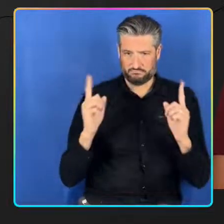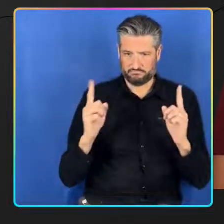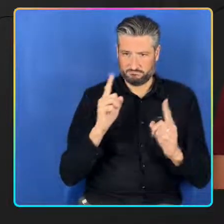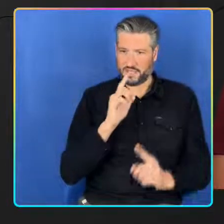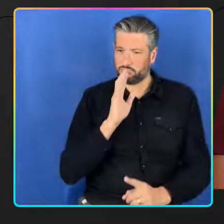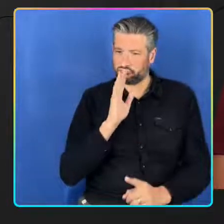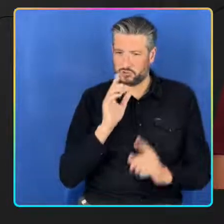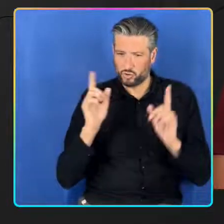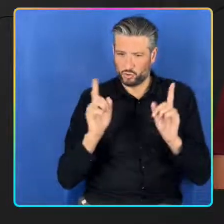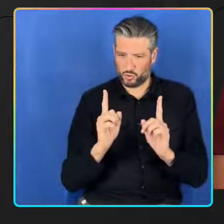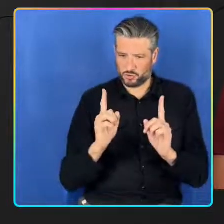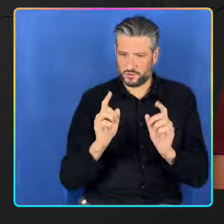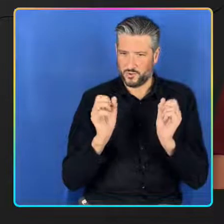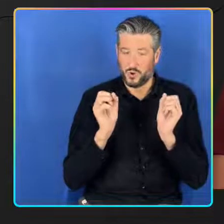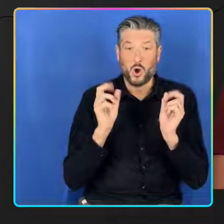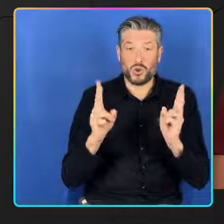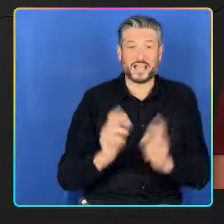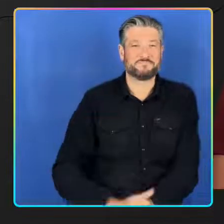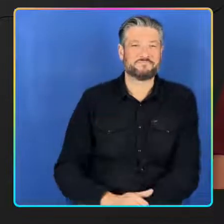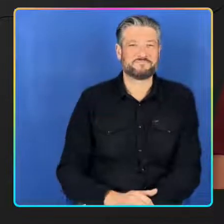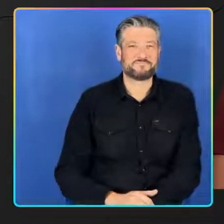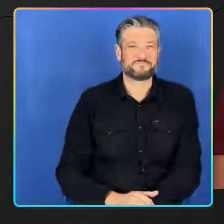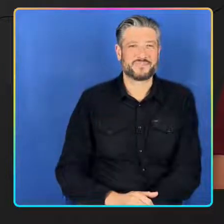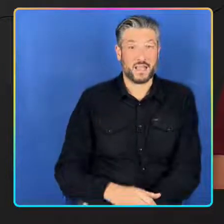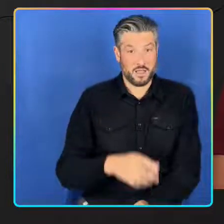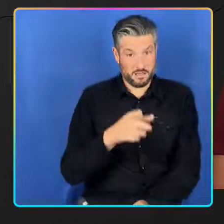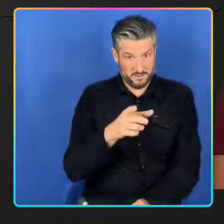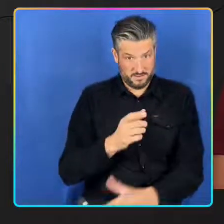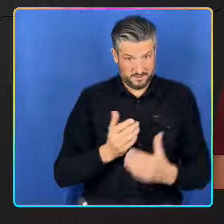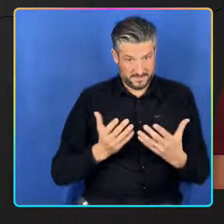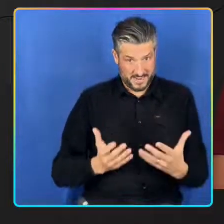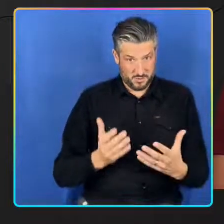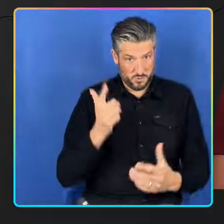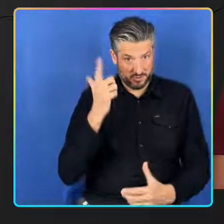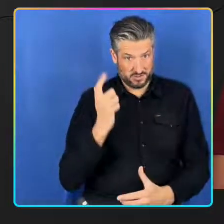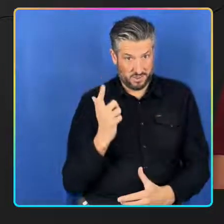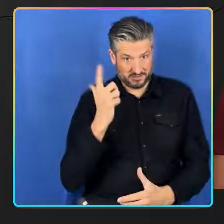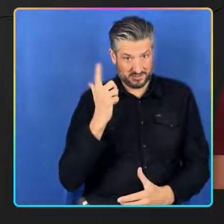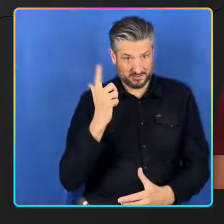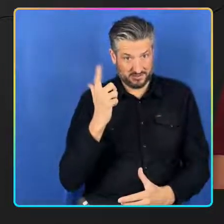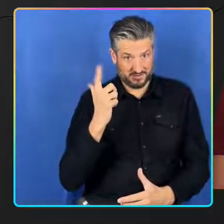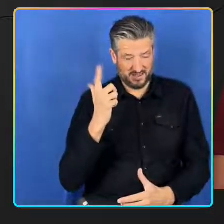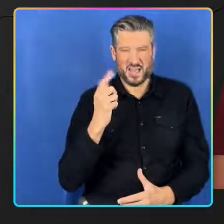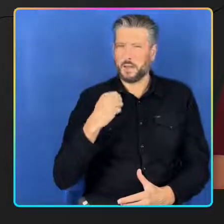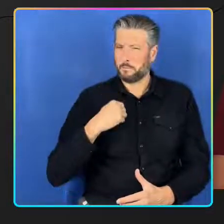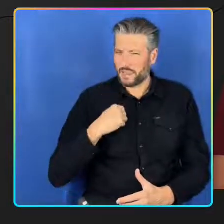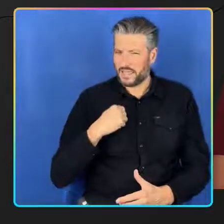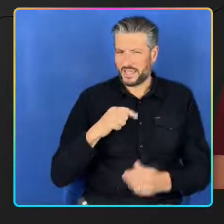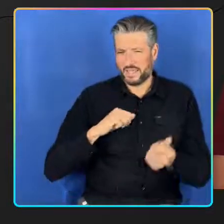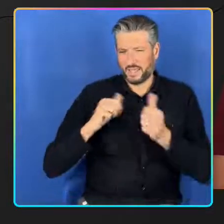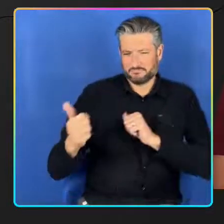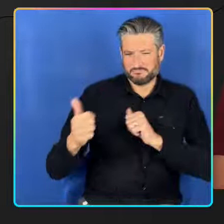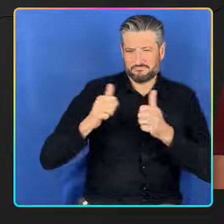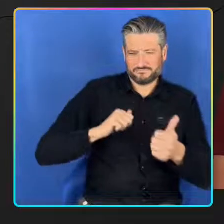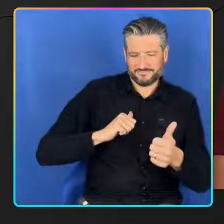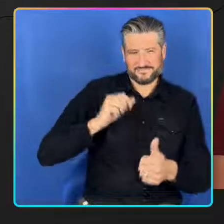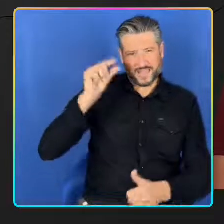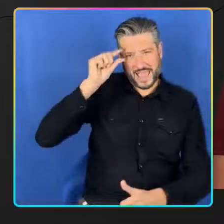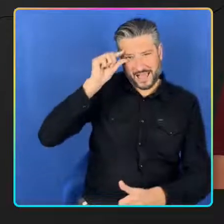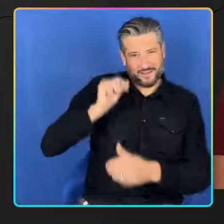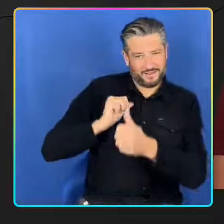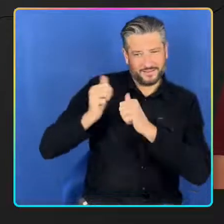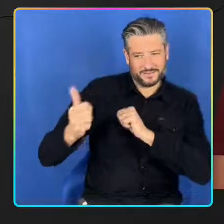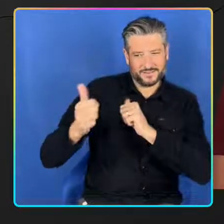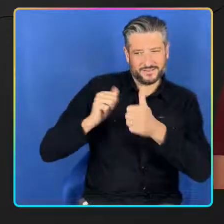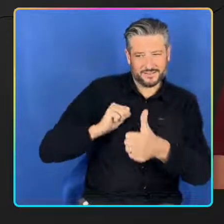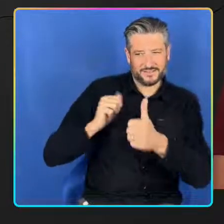good. Okay, if you're ready, we'll kick off and Henk will alternate questions. So probably a fairly easy one. Let's